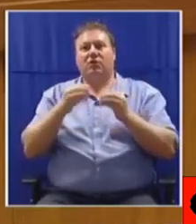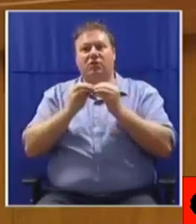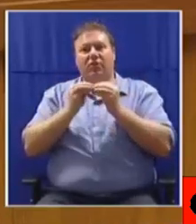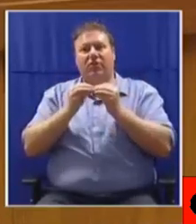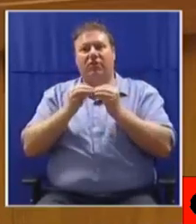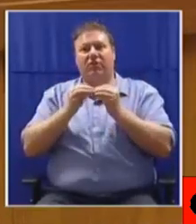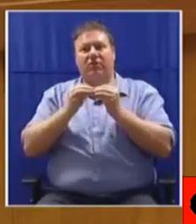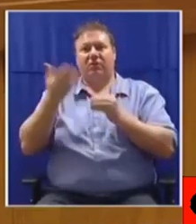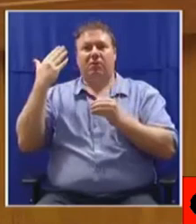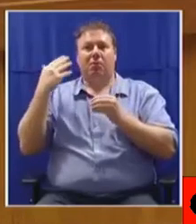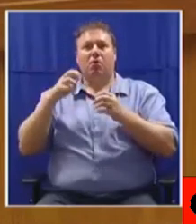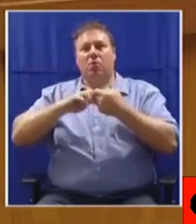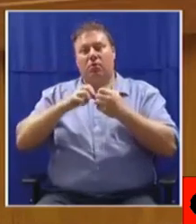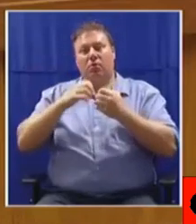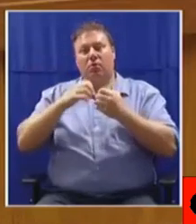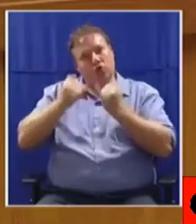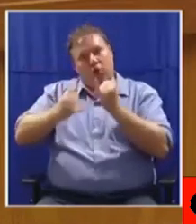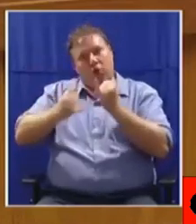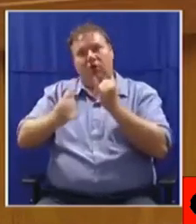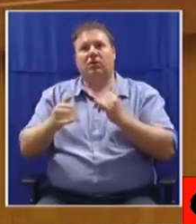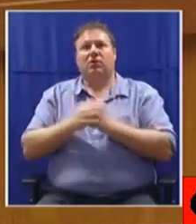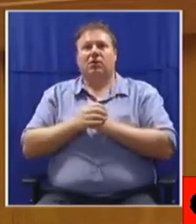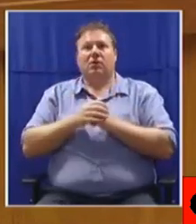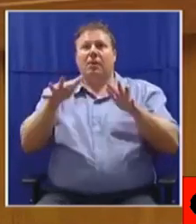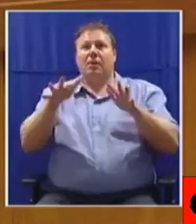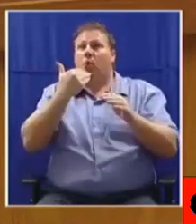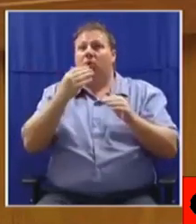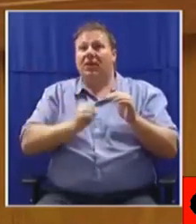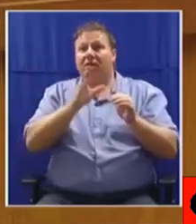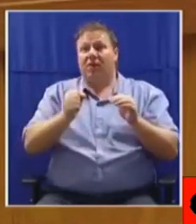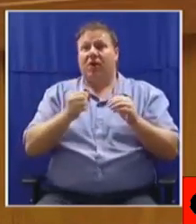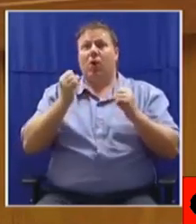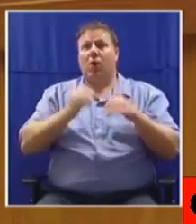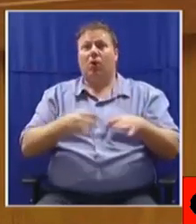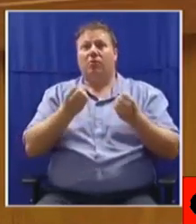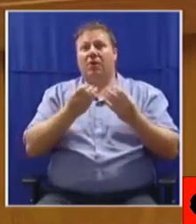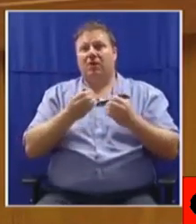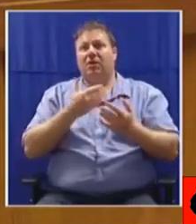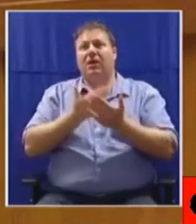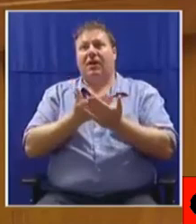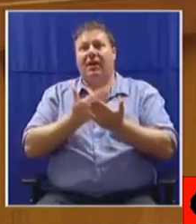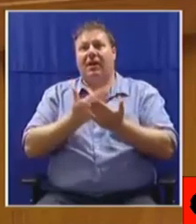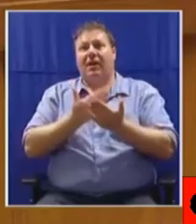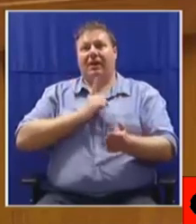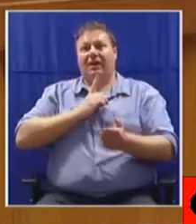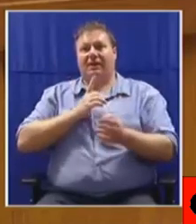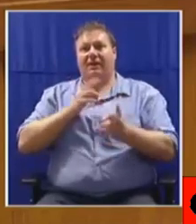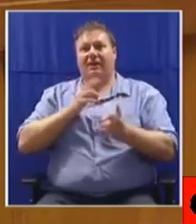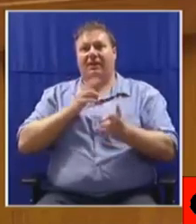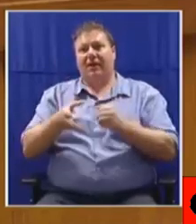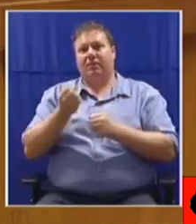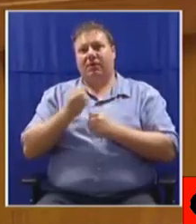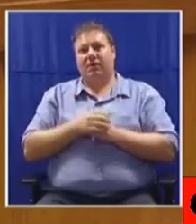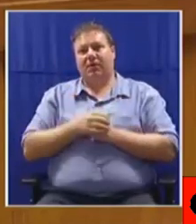to allow the natives who have lost so much to reclaim their dignity back